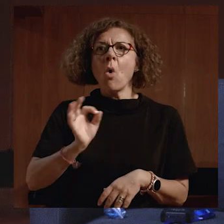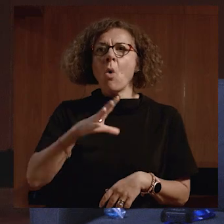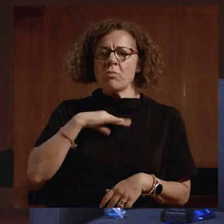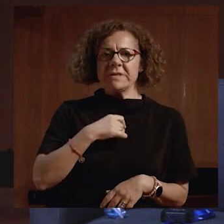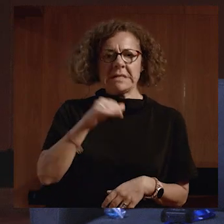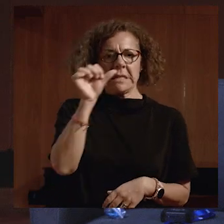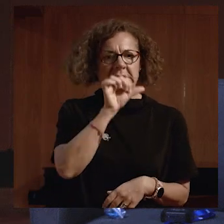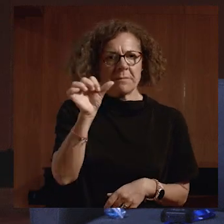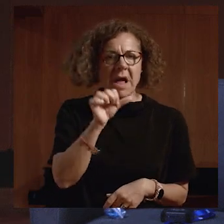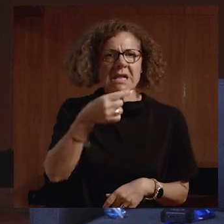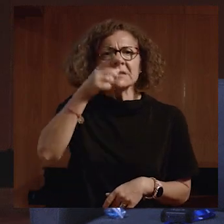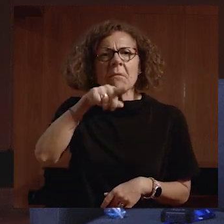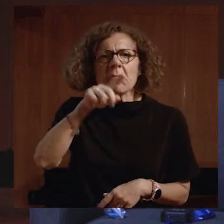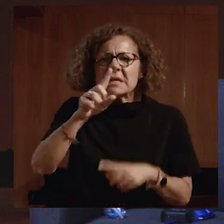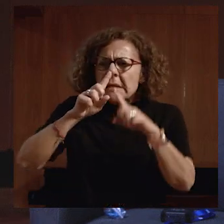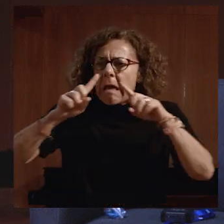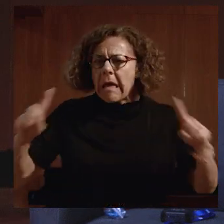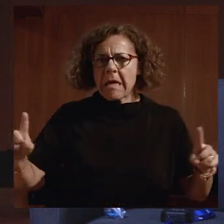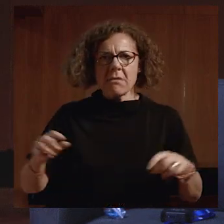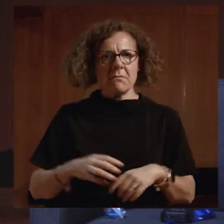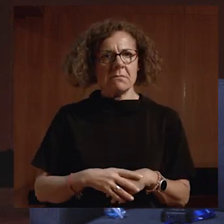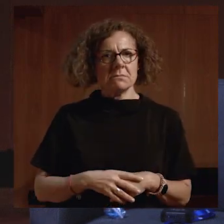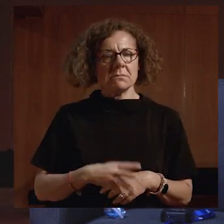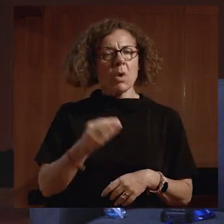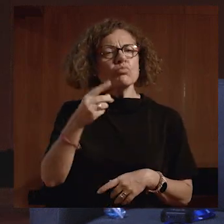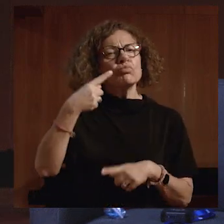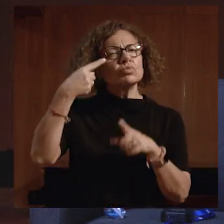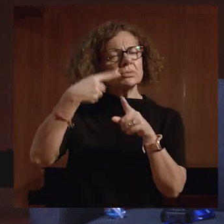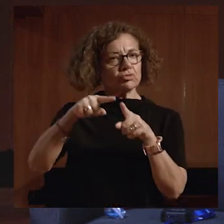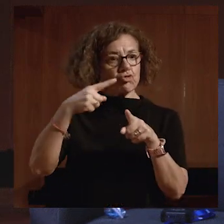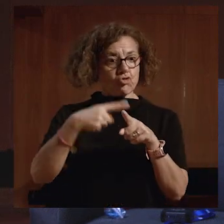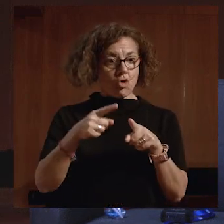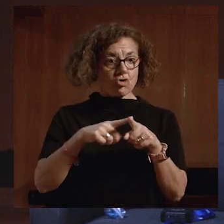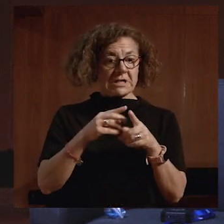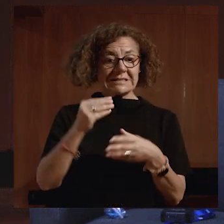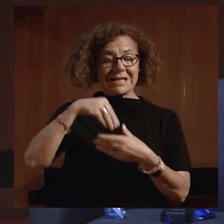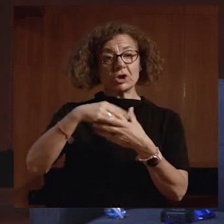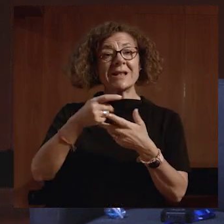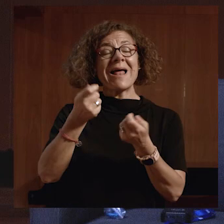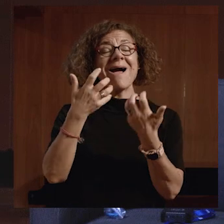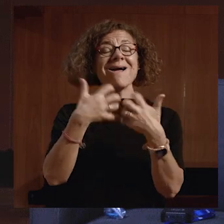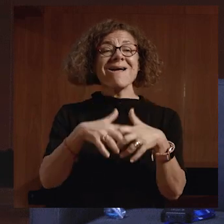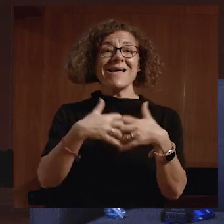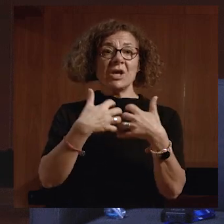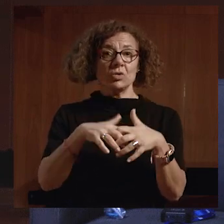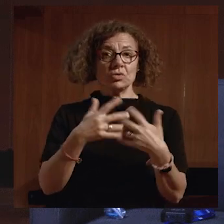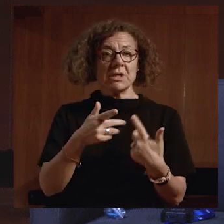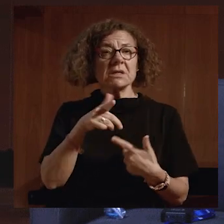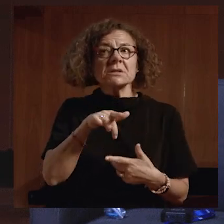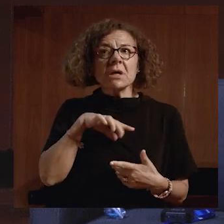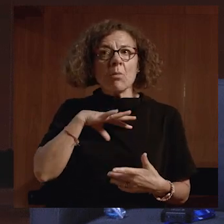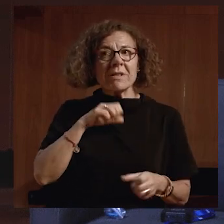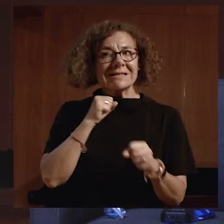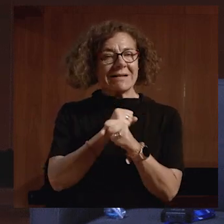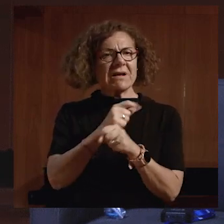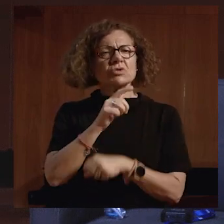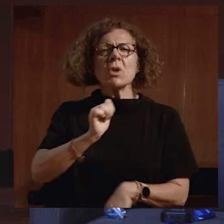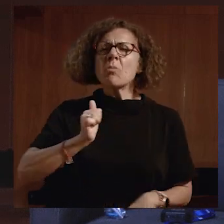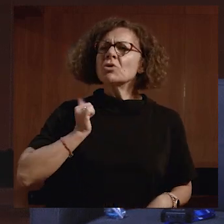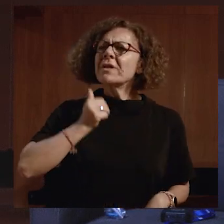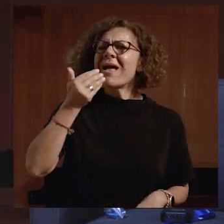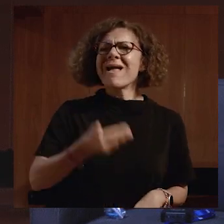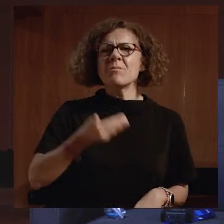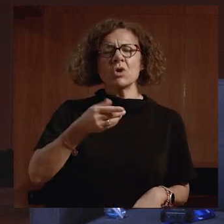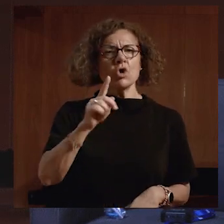in many aspects of the industry. That is such an important opportunity. It doesn't mean this is what you want to do,